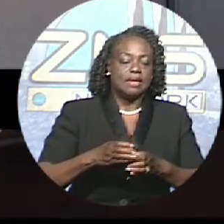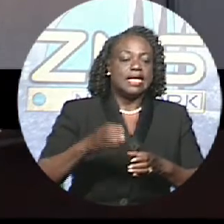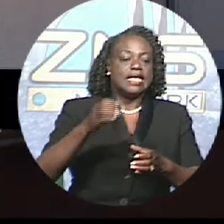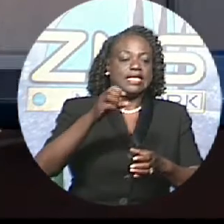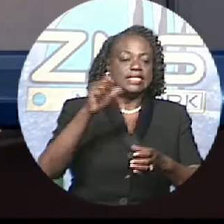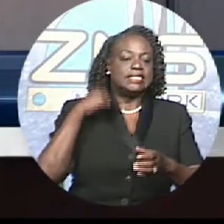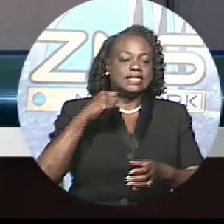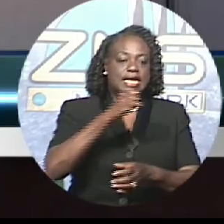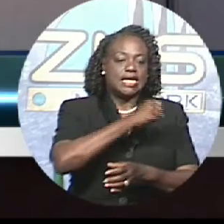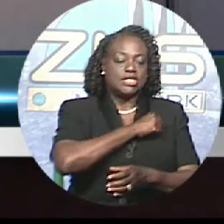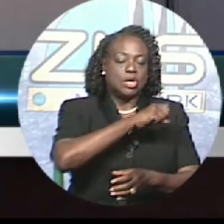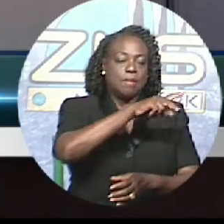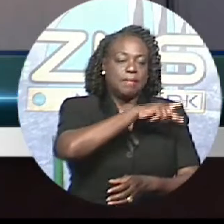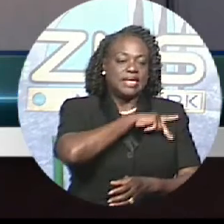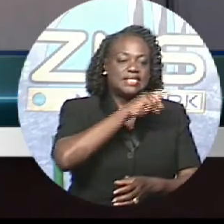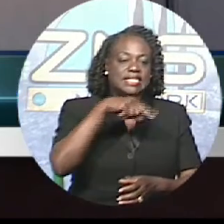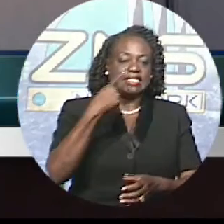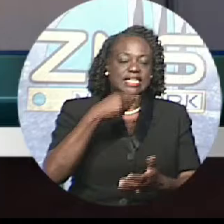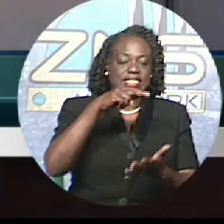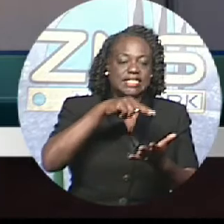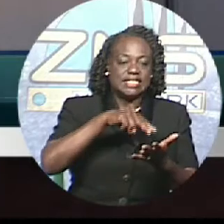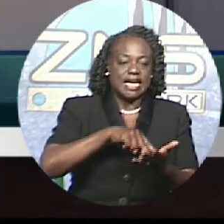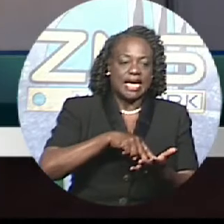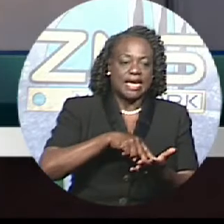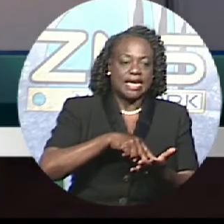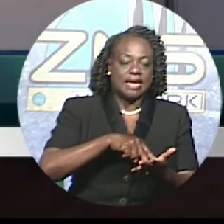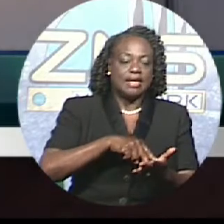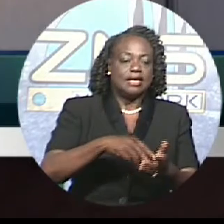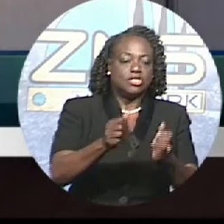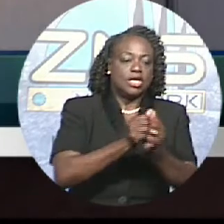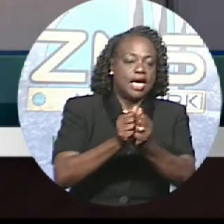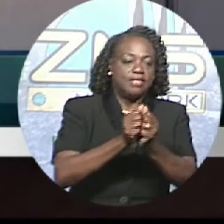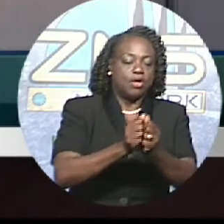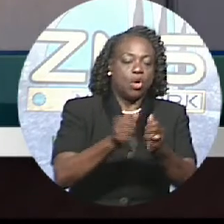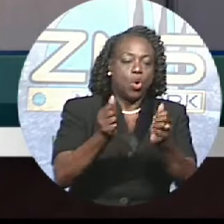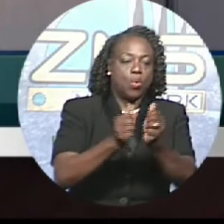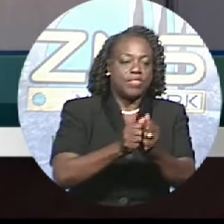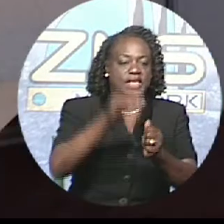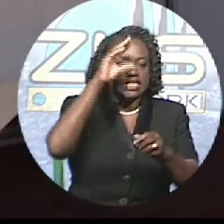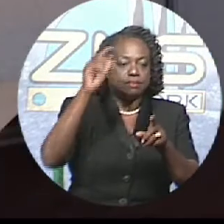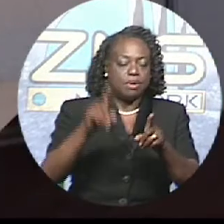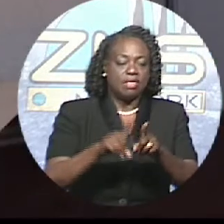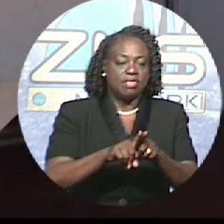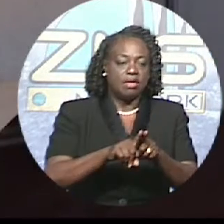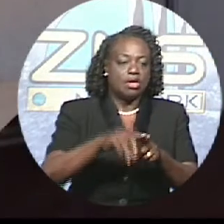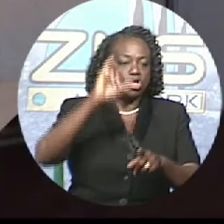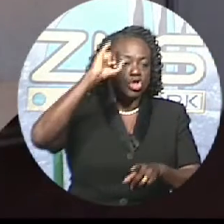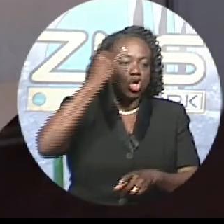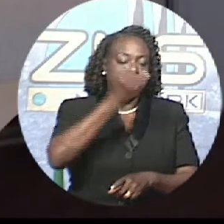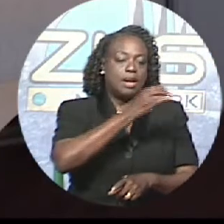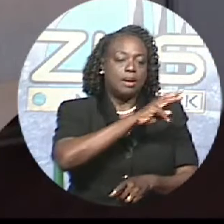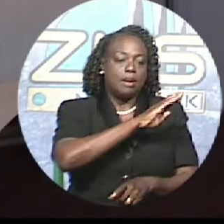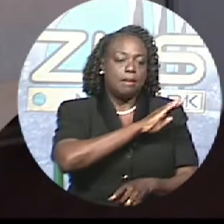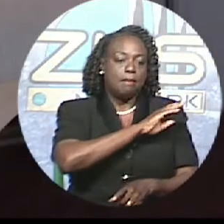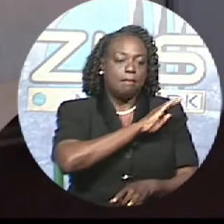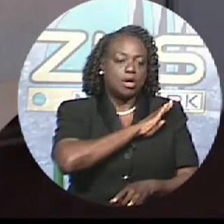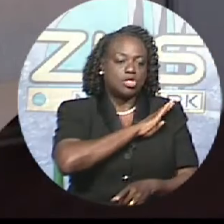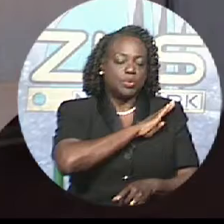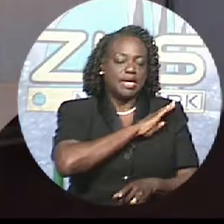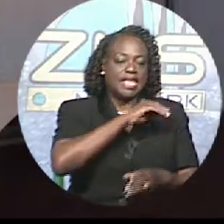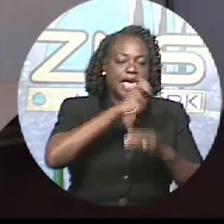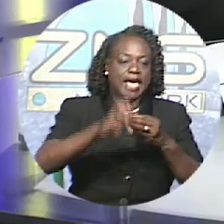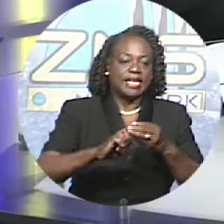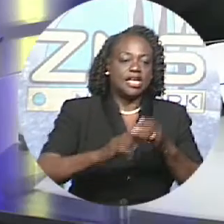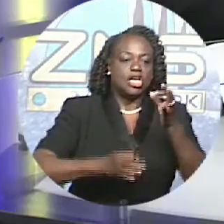in solidarity with his brother, John Bostwick, that in the end, justice will prevail. Clint Watson, ZNS